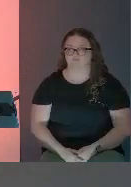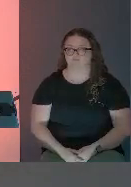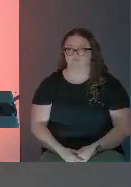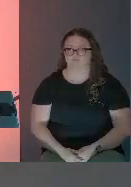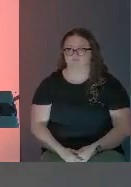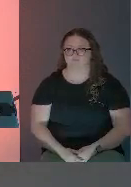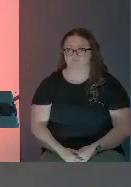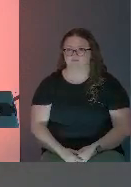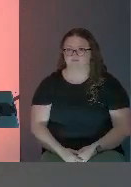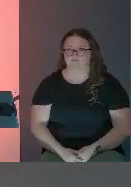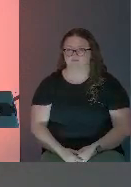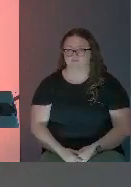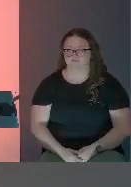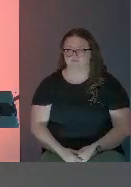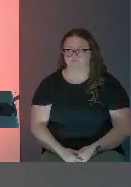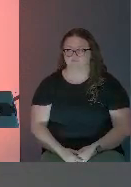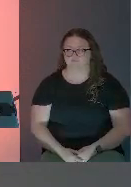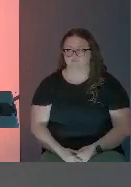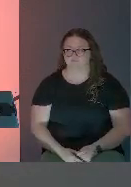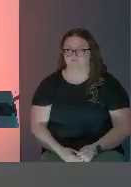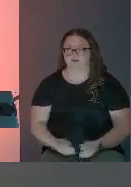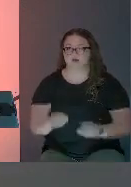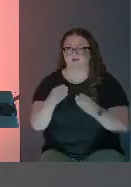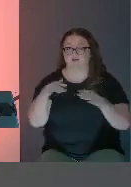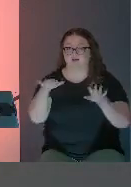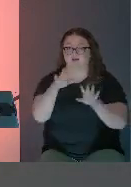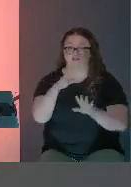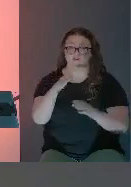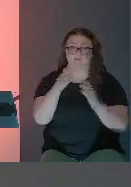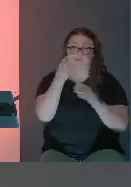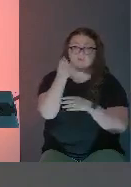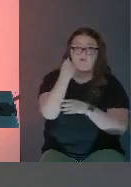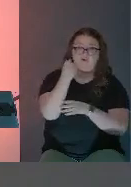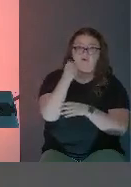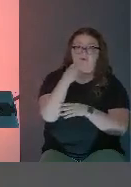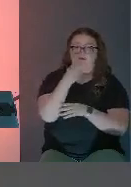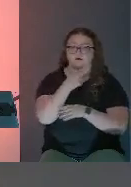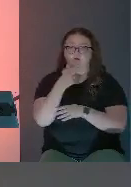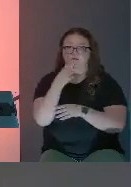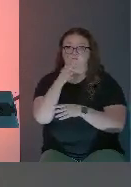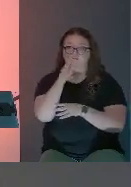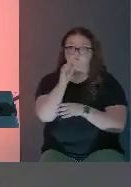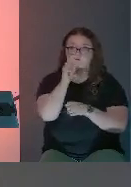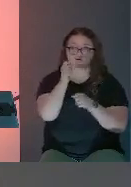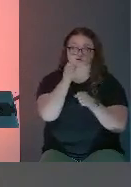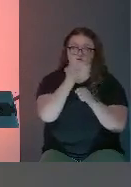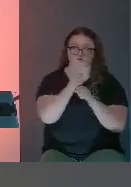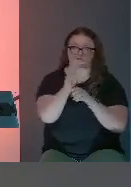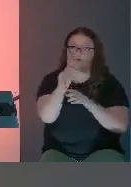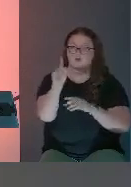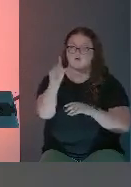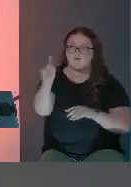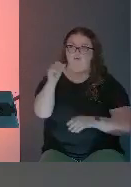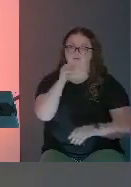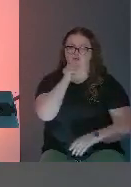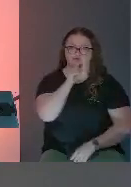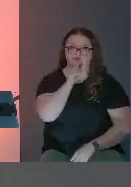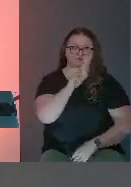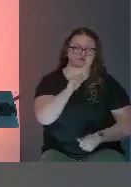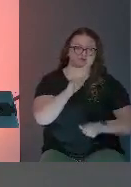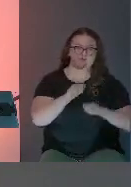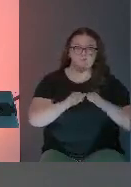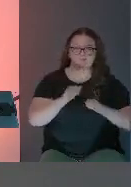land of milk and honey. 40 years of wandering, 40 years of uncertainty,